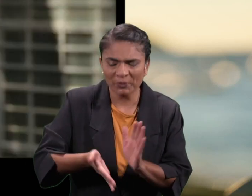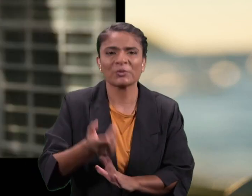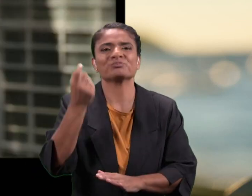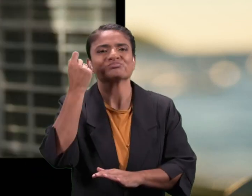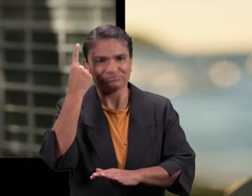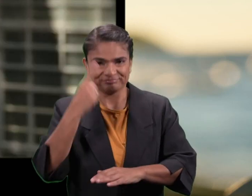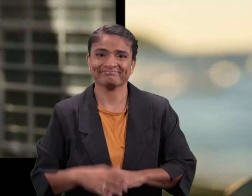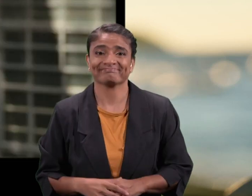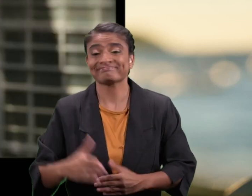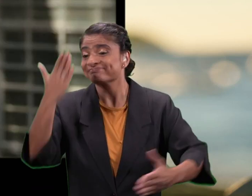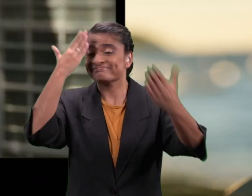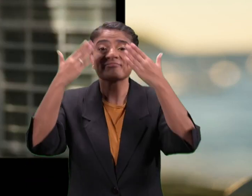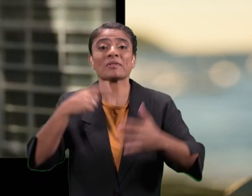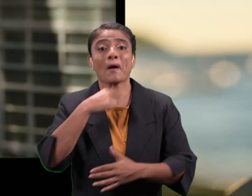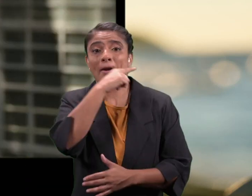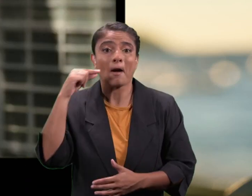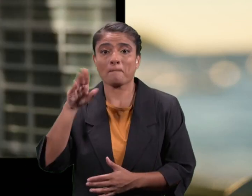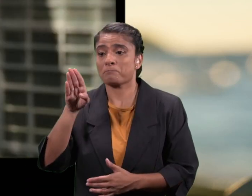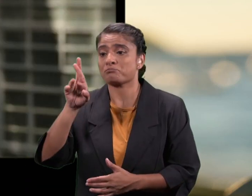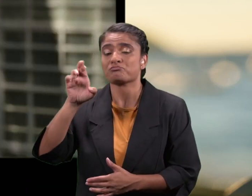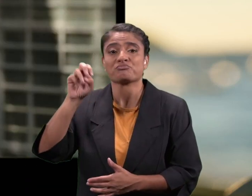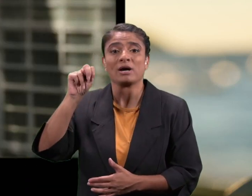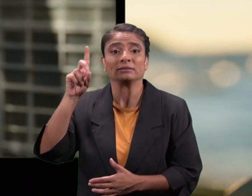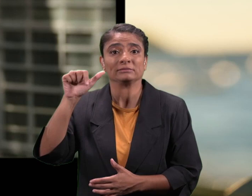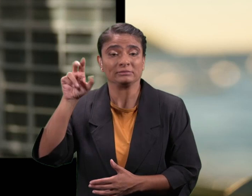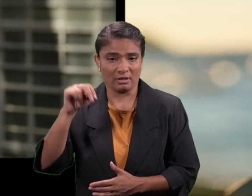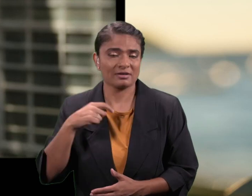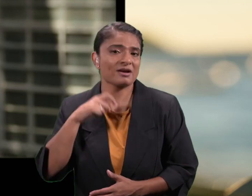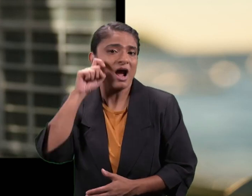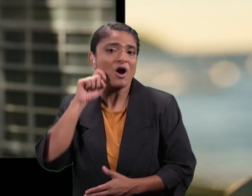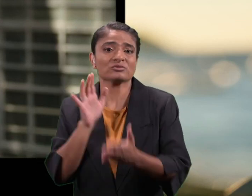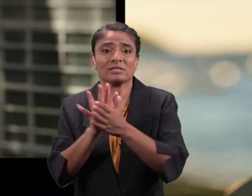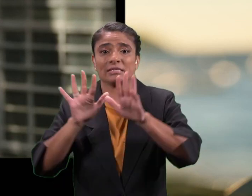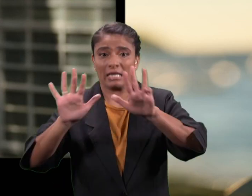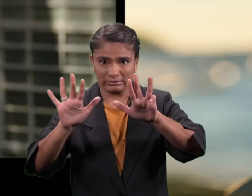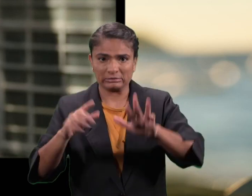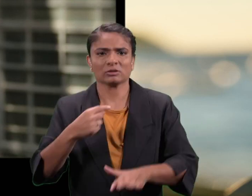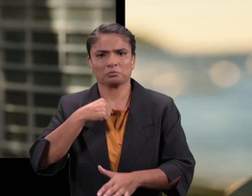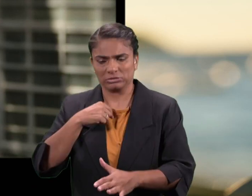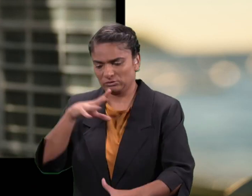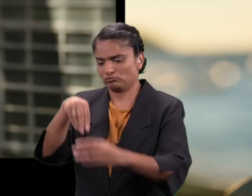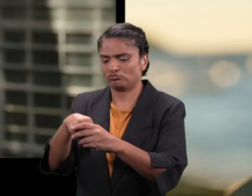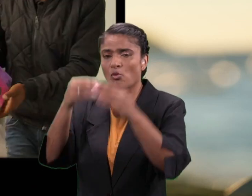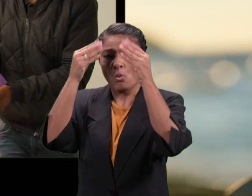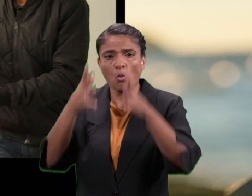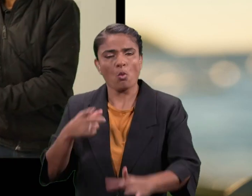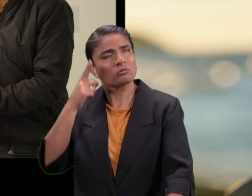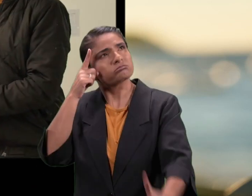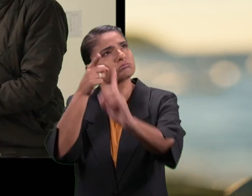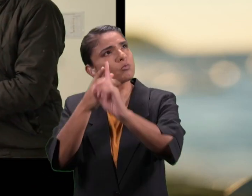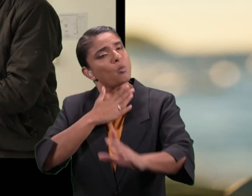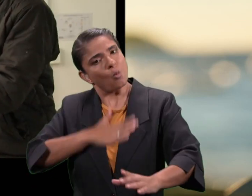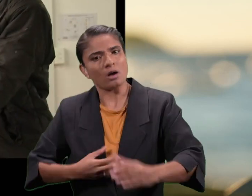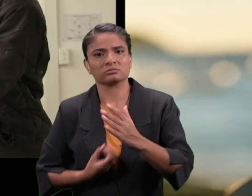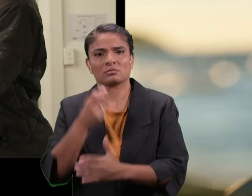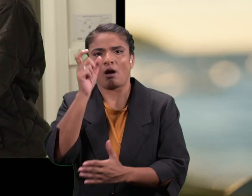Hi, I'm Brendan van Rensburg. I'm 19 years old. I'm a learner at the Living Link. My